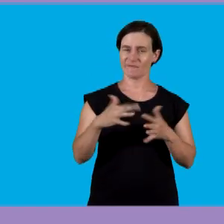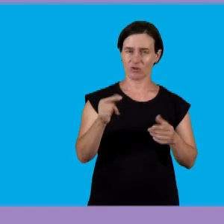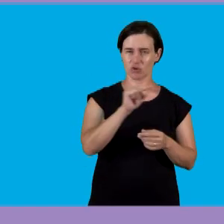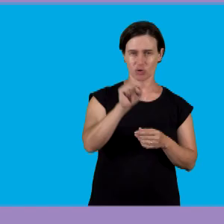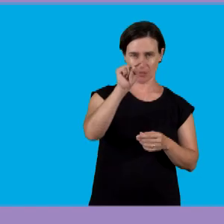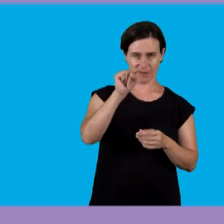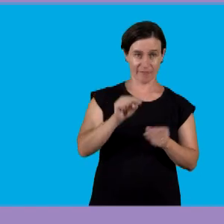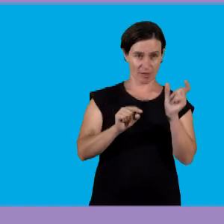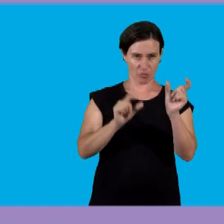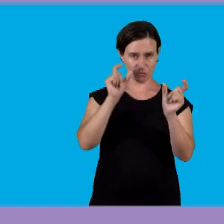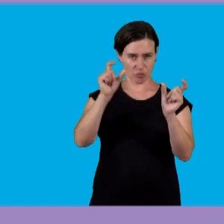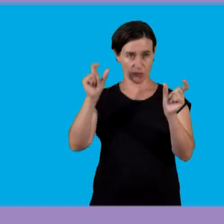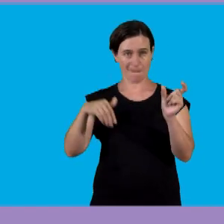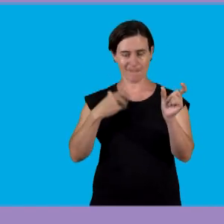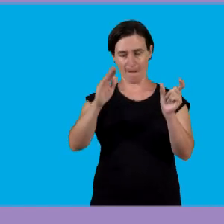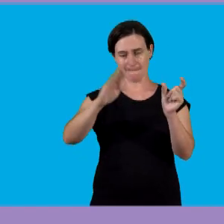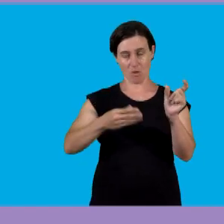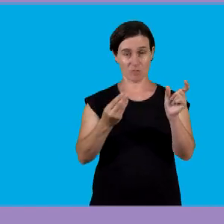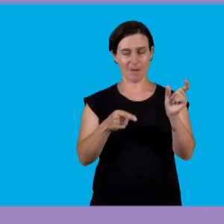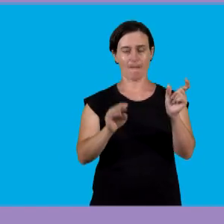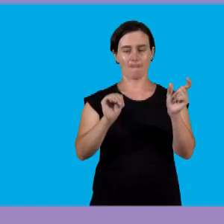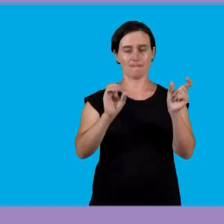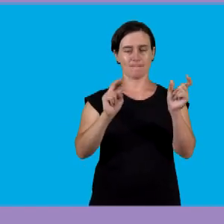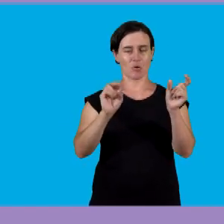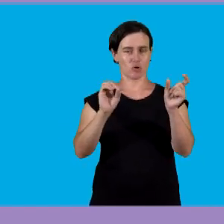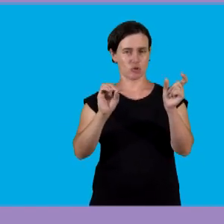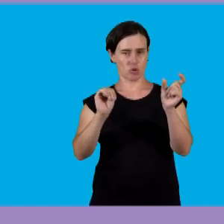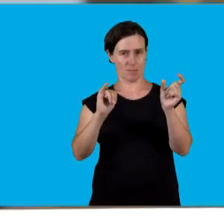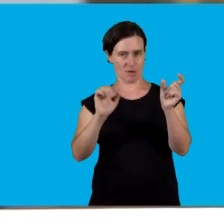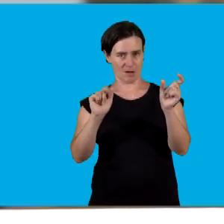that trinomial by that monomial.